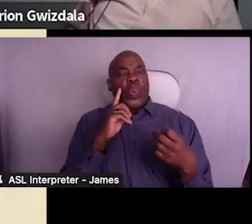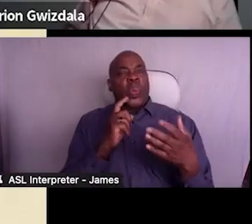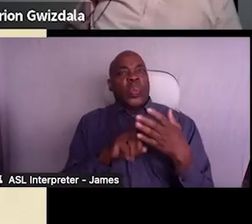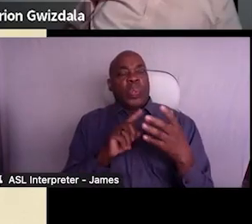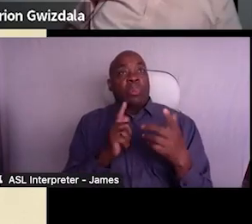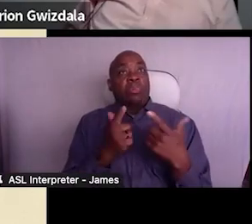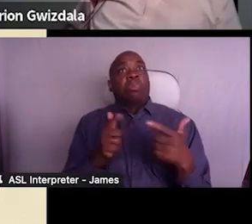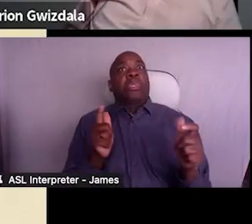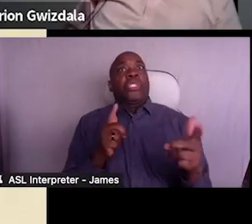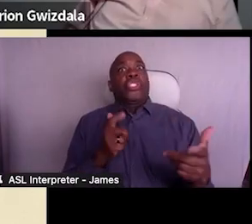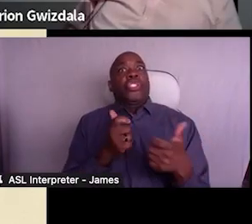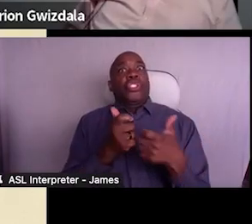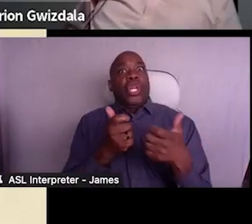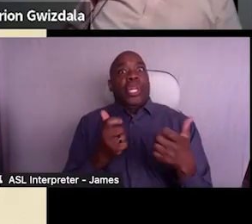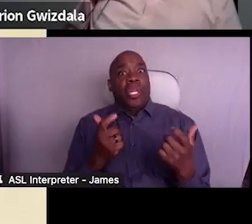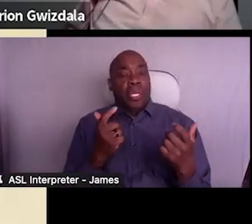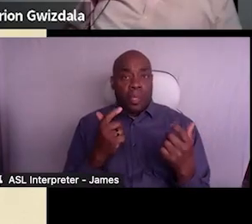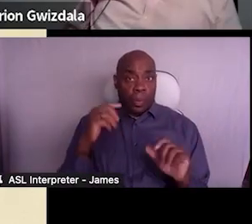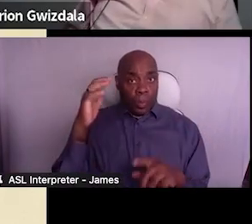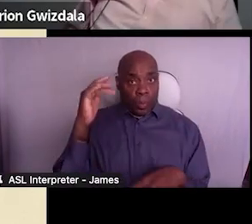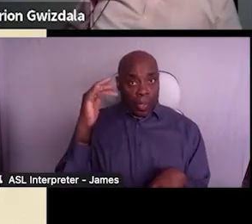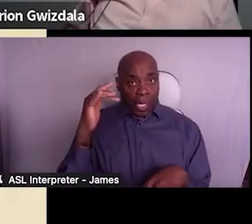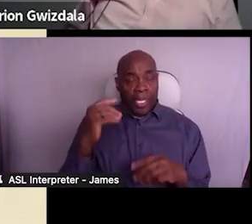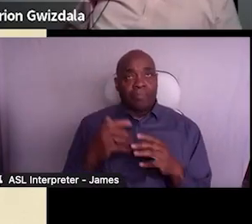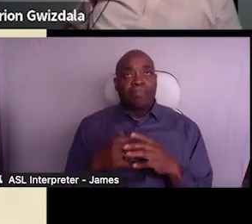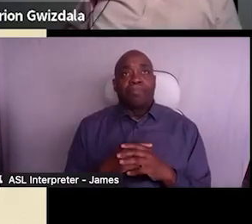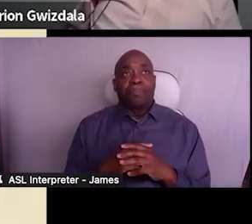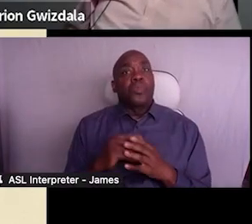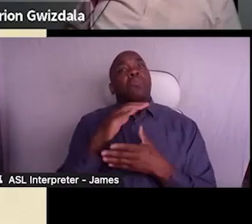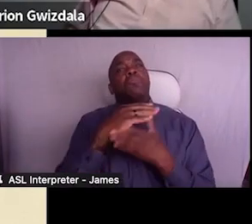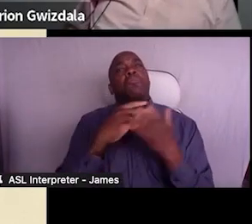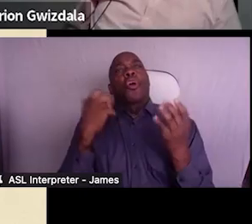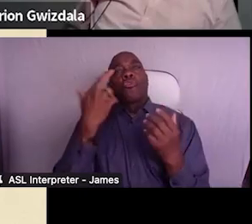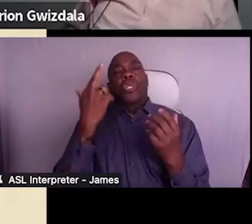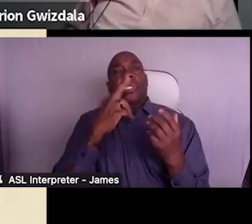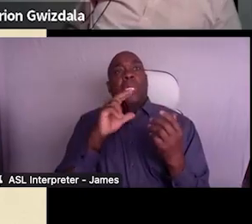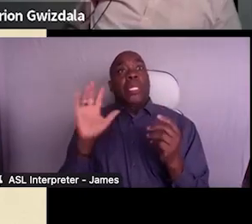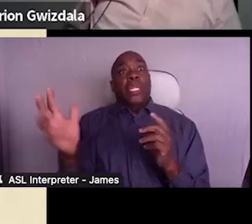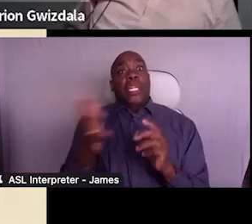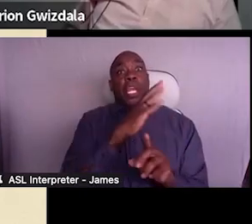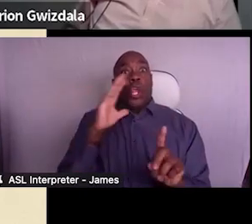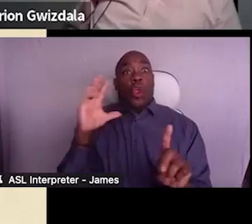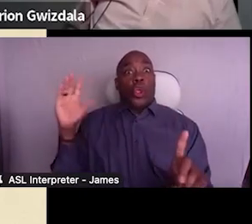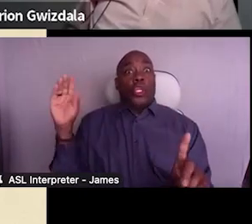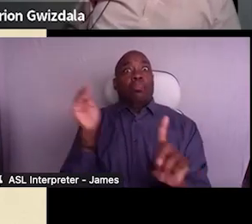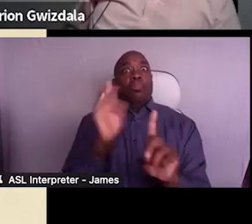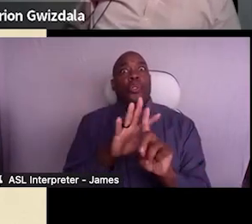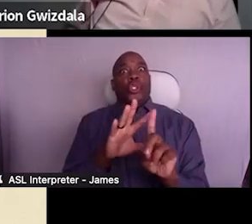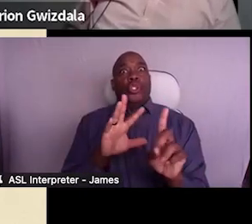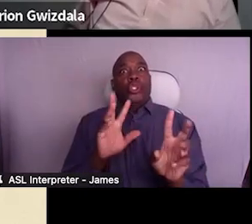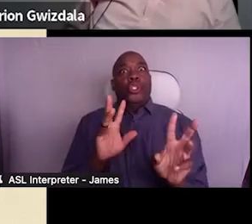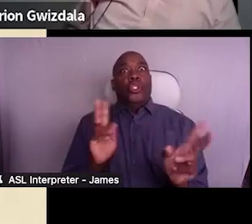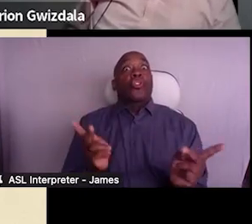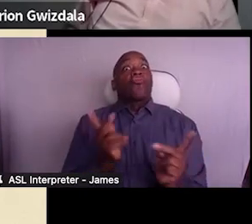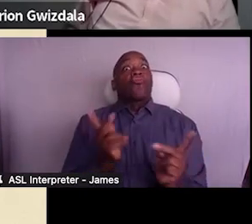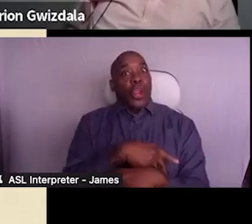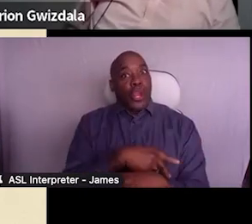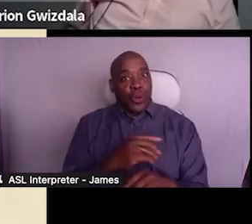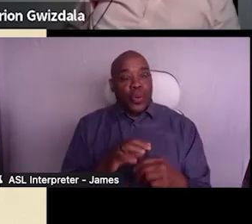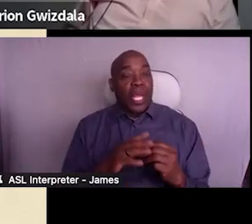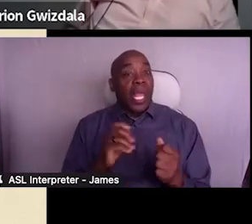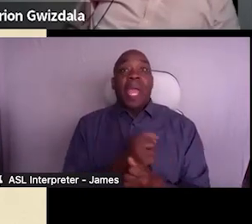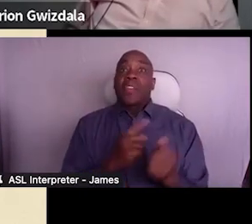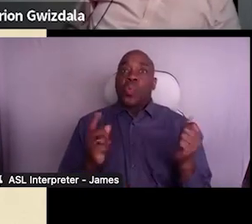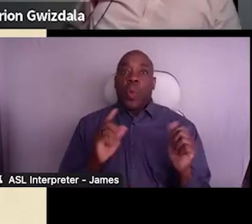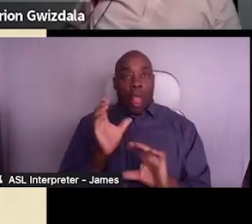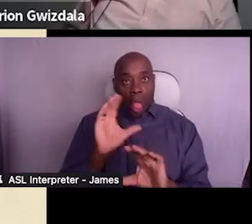partly because of the fact that I think that their exposure is so much greater. You know, everybody seeks